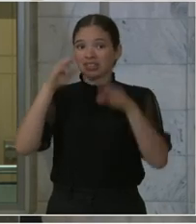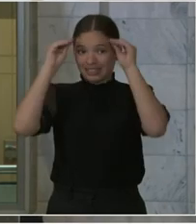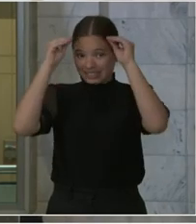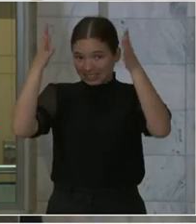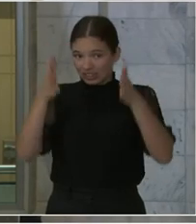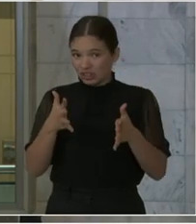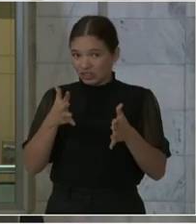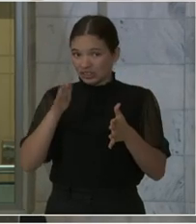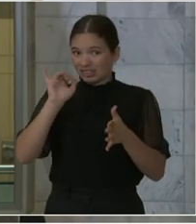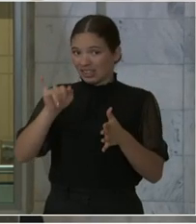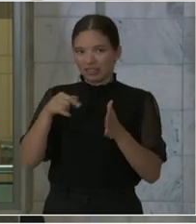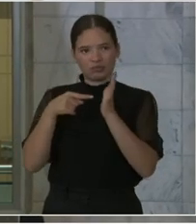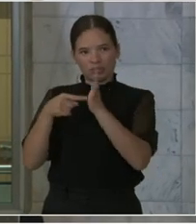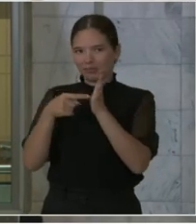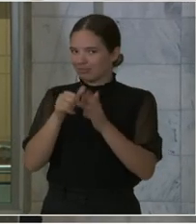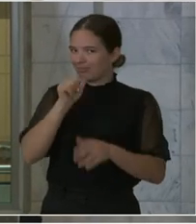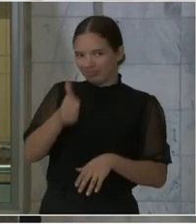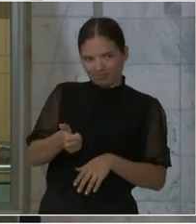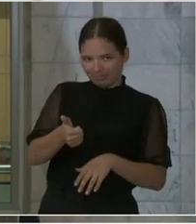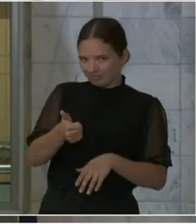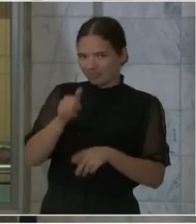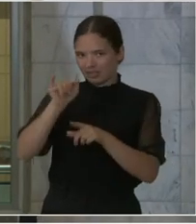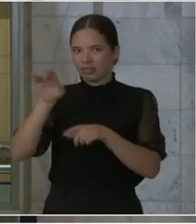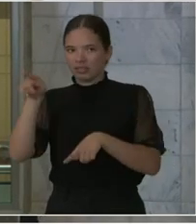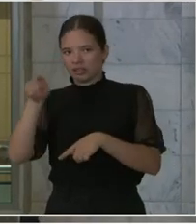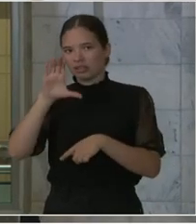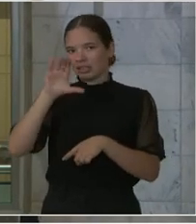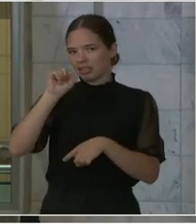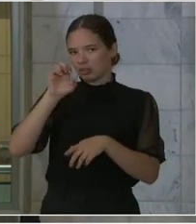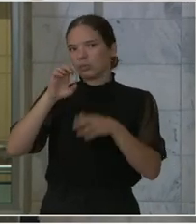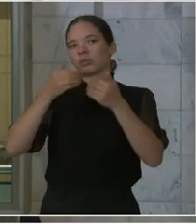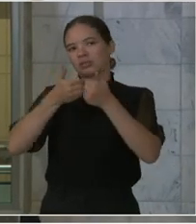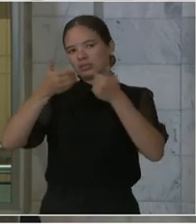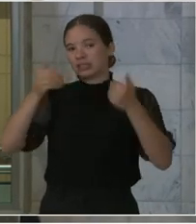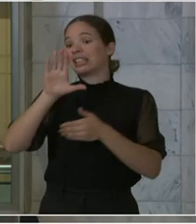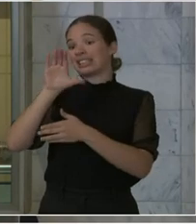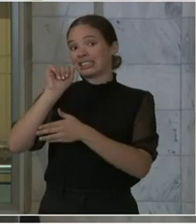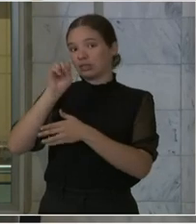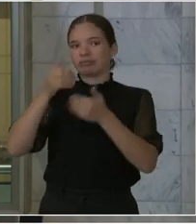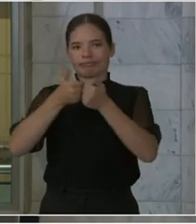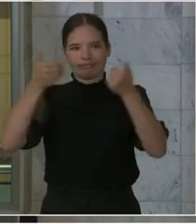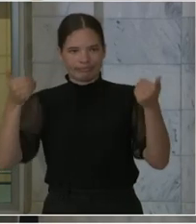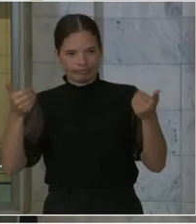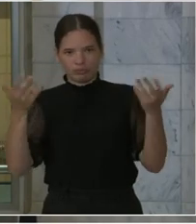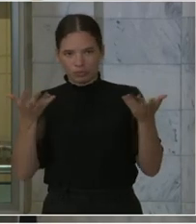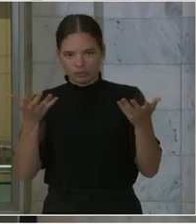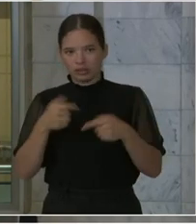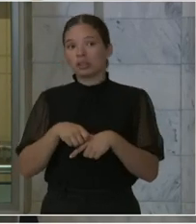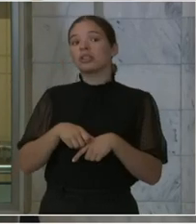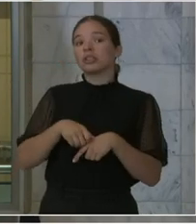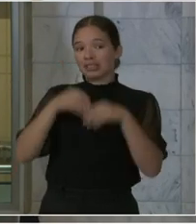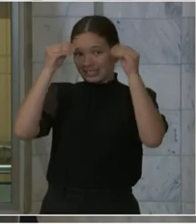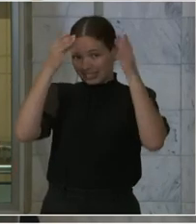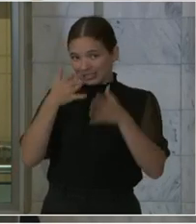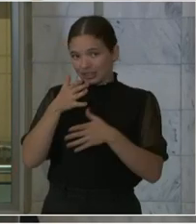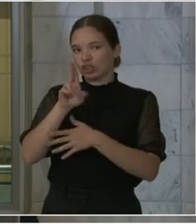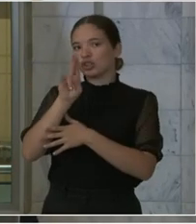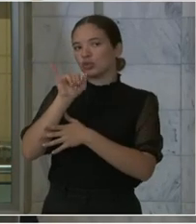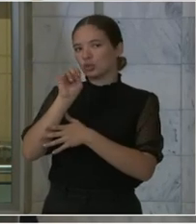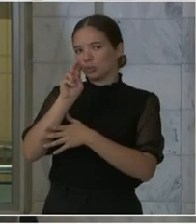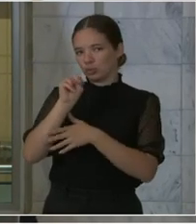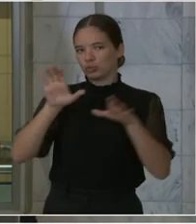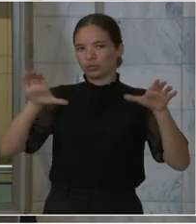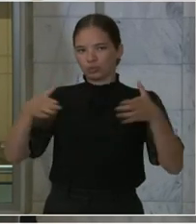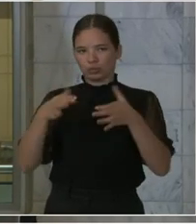the Washington Teachers Union. I'm proud of the offer that we put on the table to them as well, and